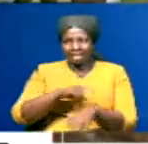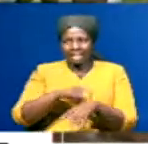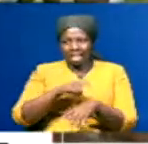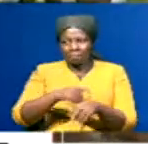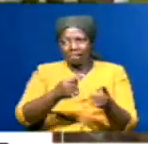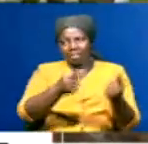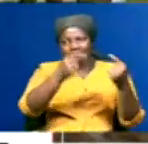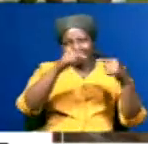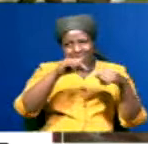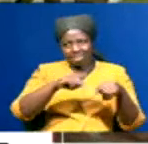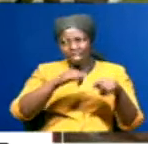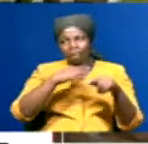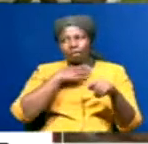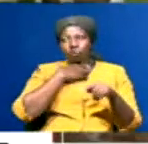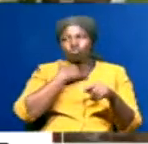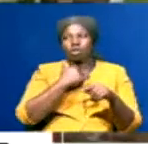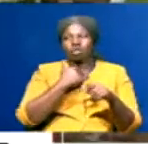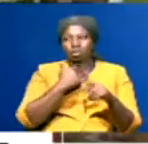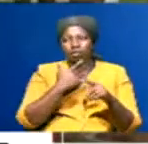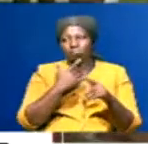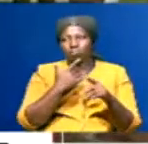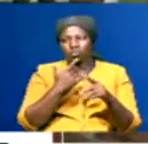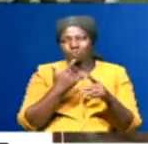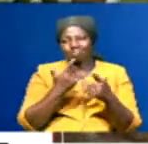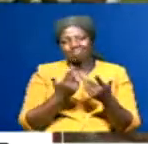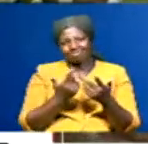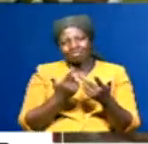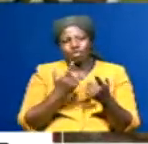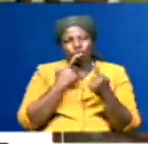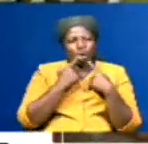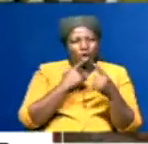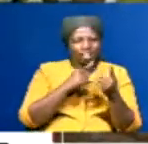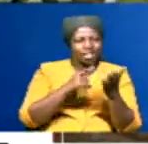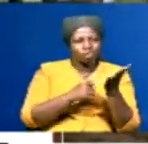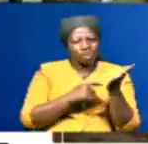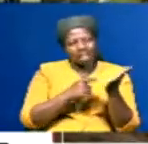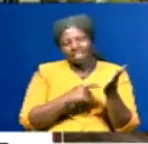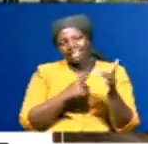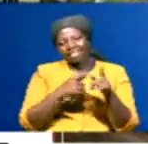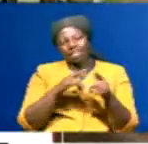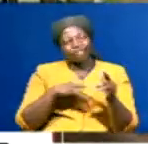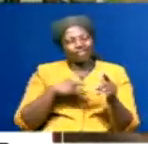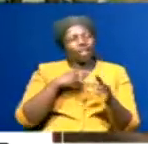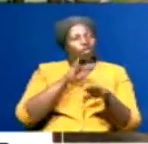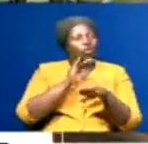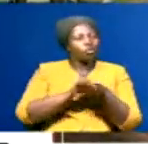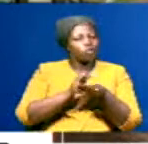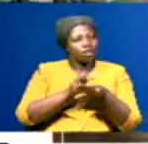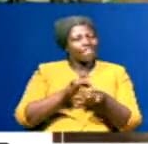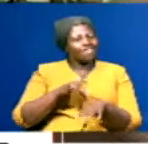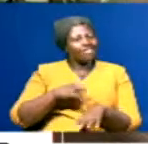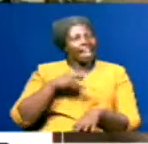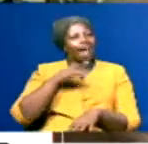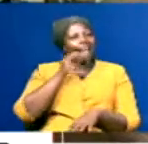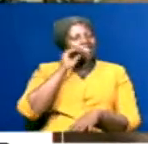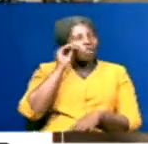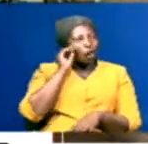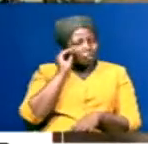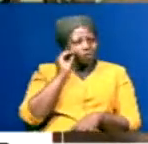to show off Kiswahili, you will feel good, you feel at home. Talk politics in Kiswahili.